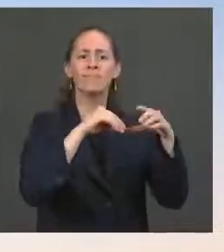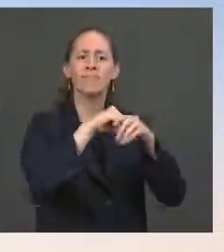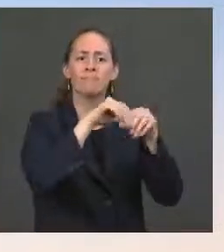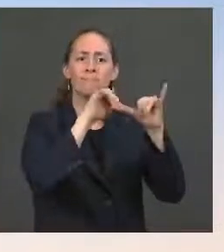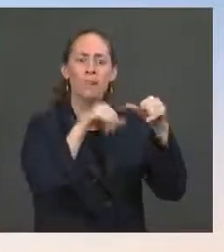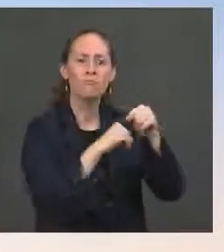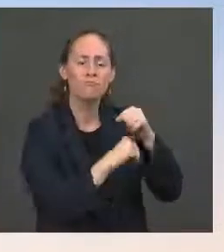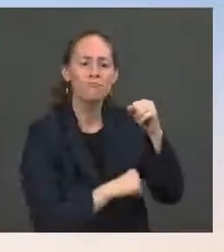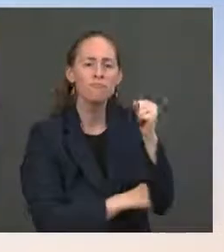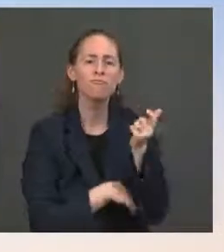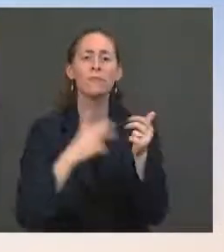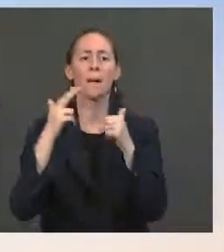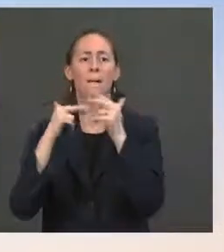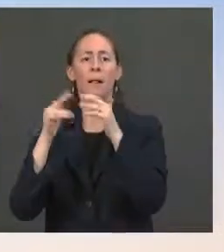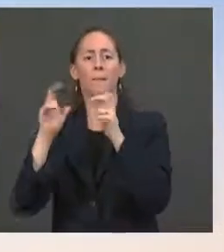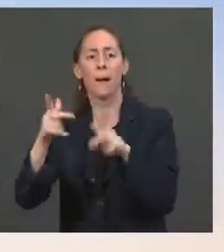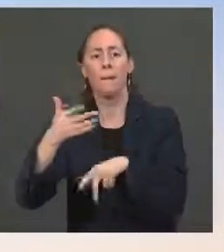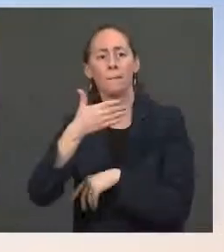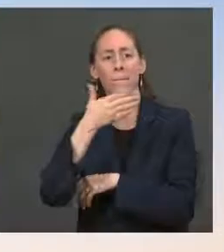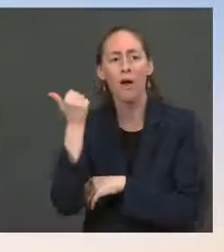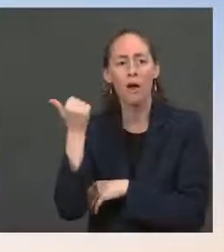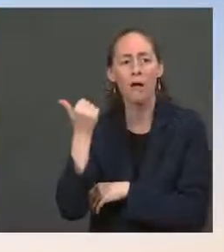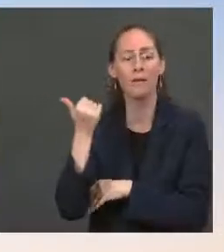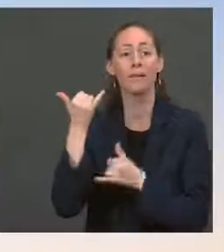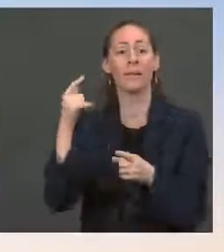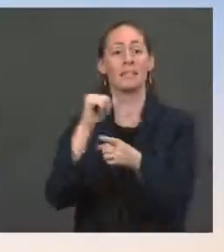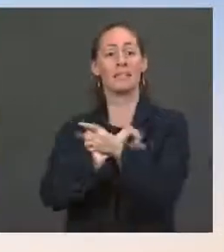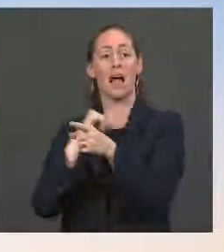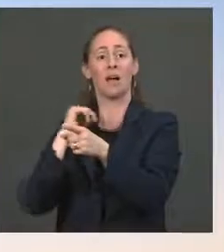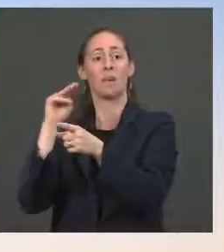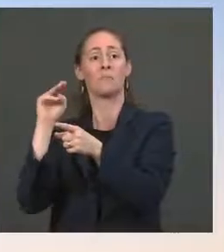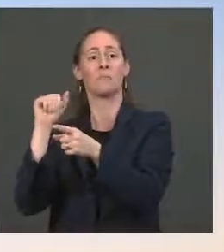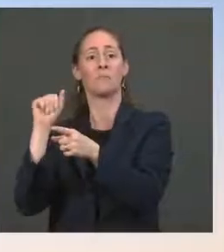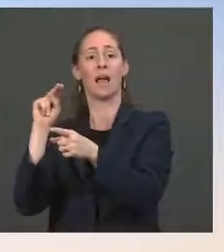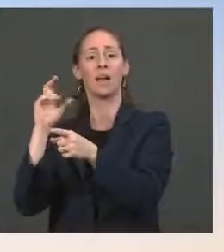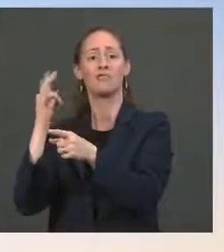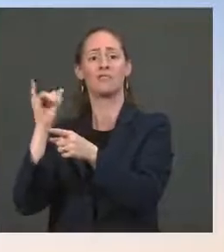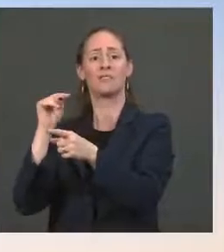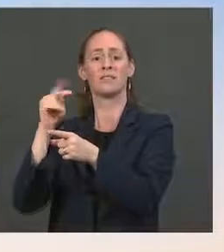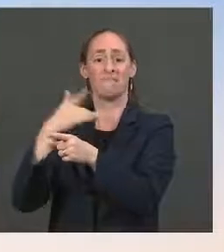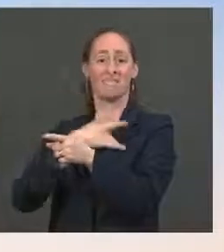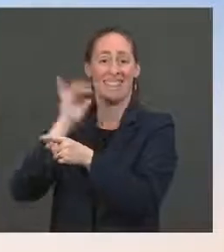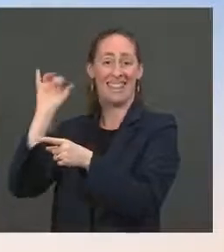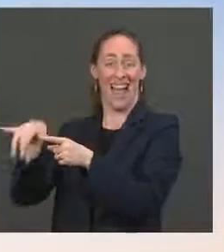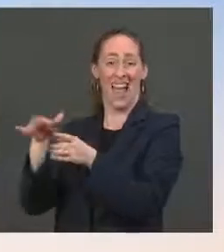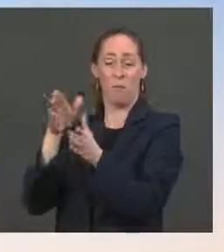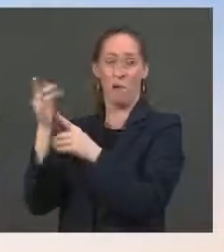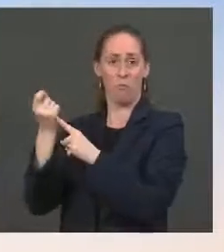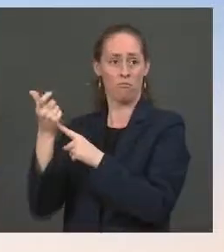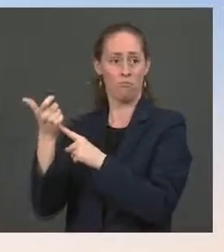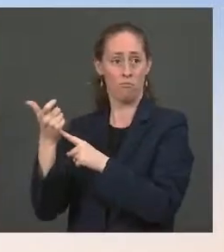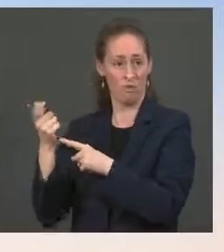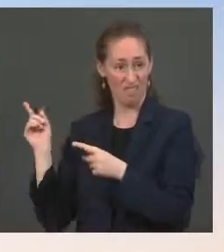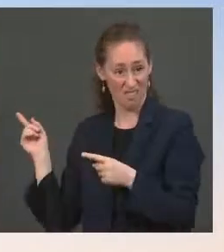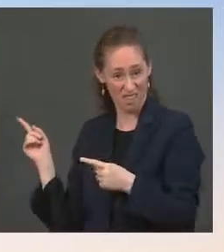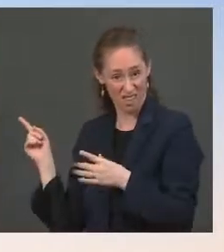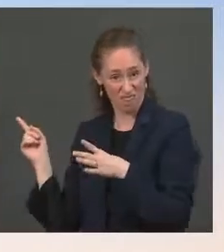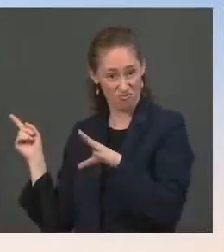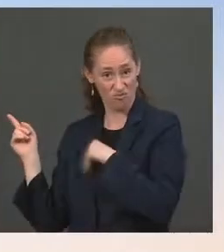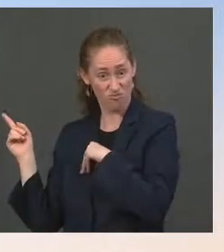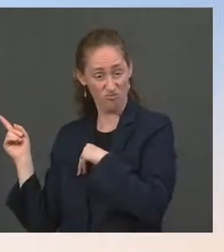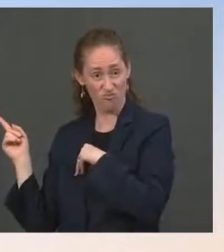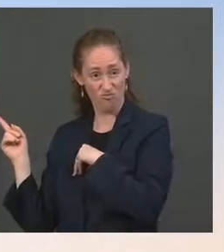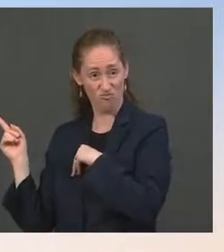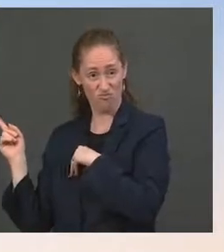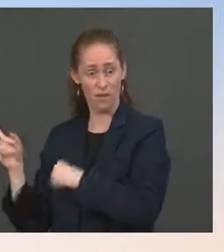about climate policy during those talks? And is this an area where he's willing to make concessions? It remains a priority to him, otherwise he